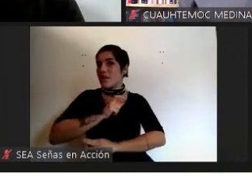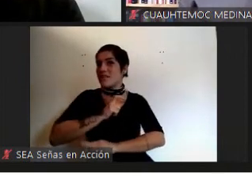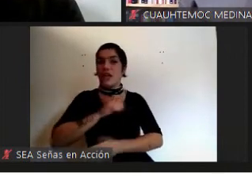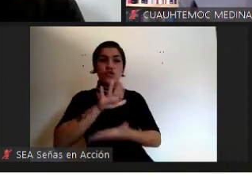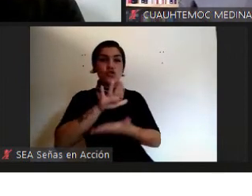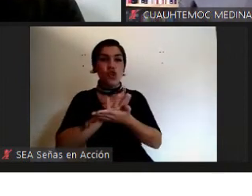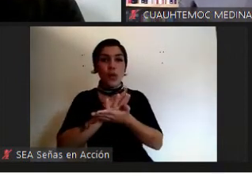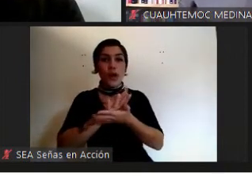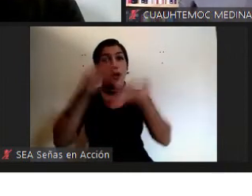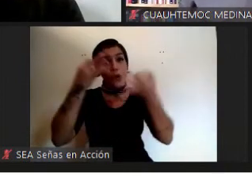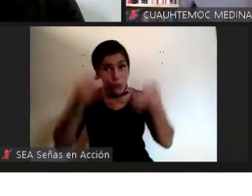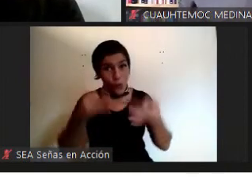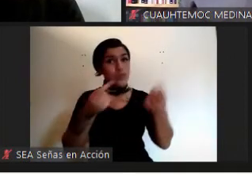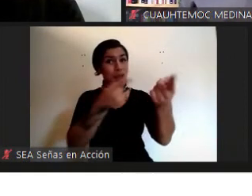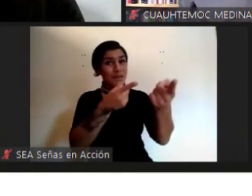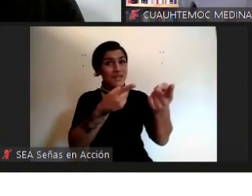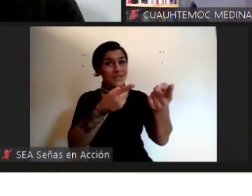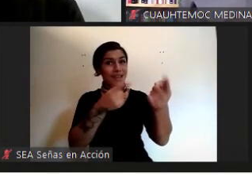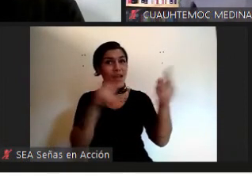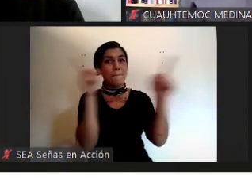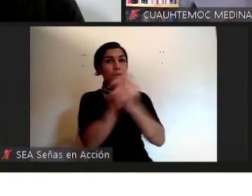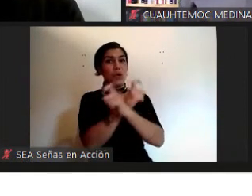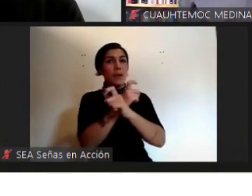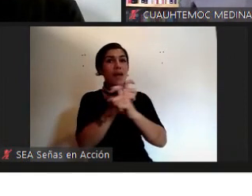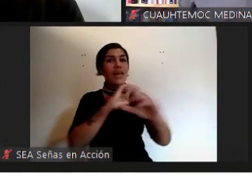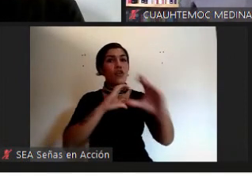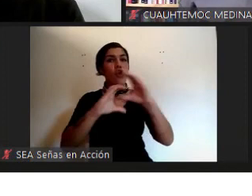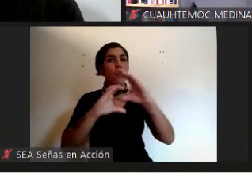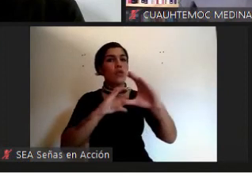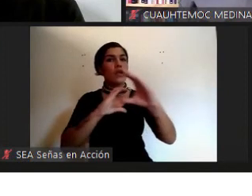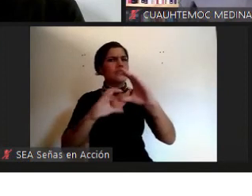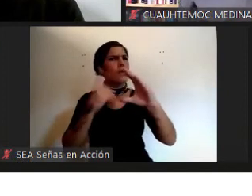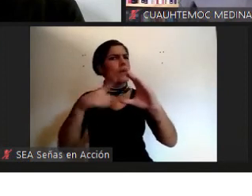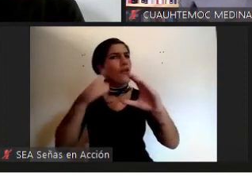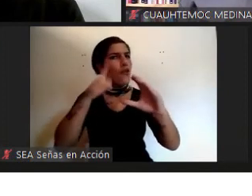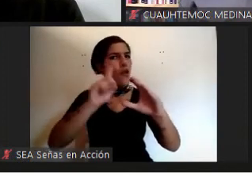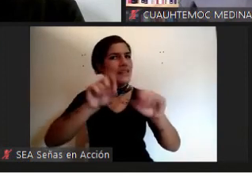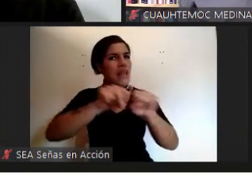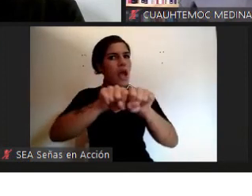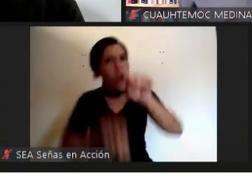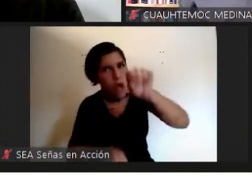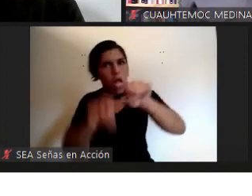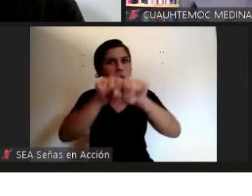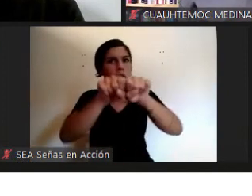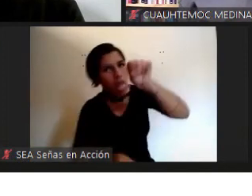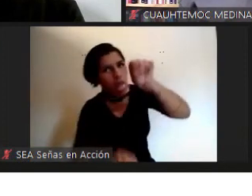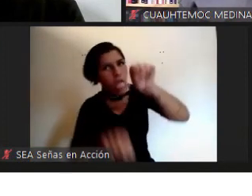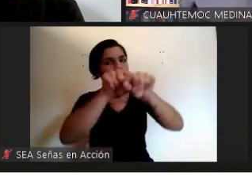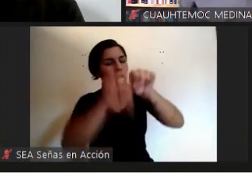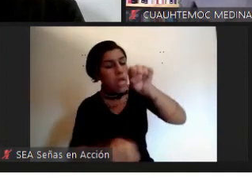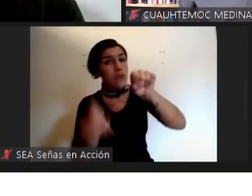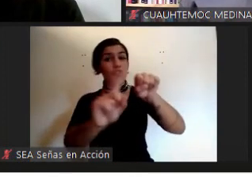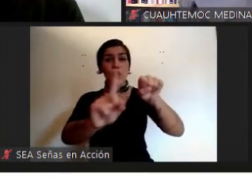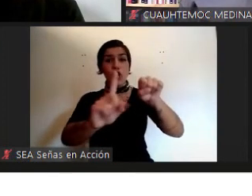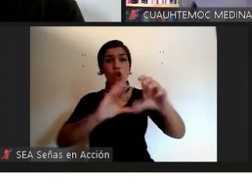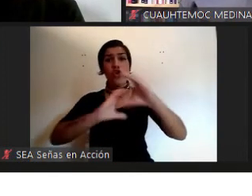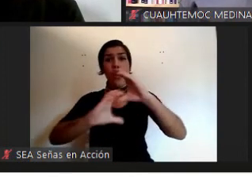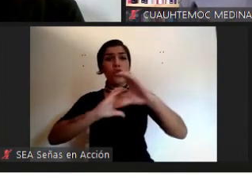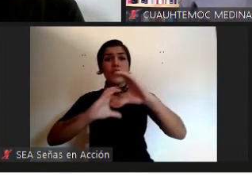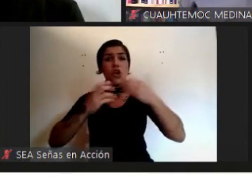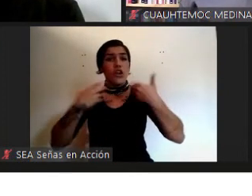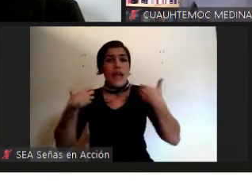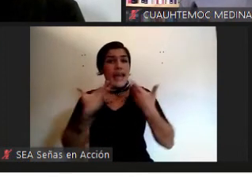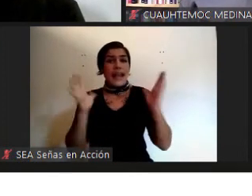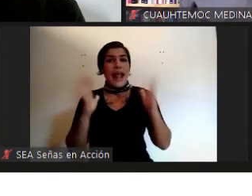considered problems of communication, not in terms of connectivity, but the relationship between leaders, intellectuals,